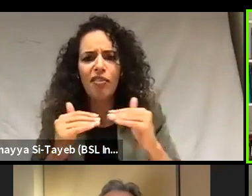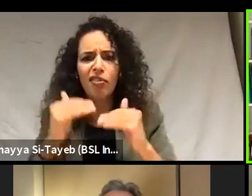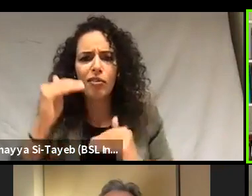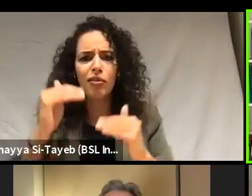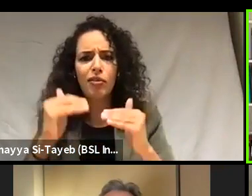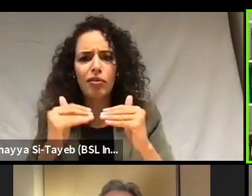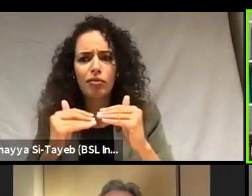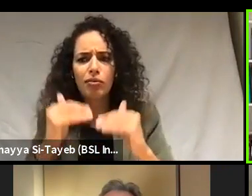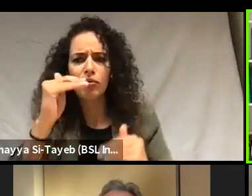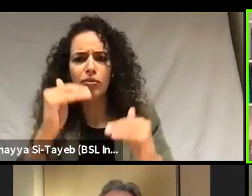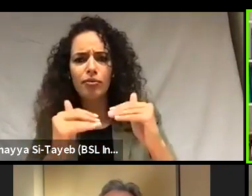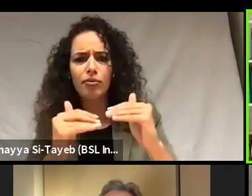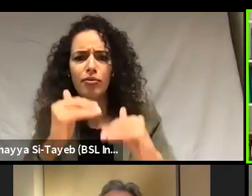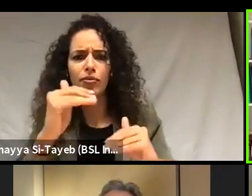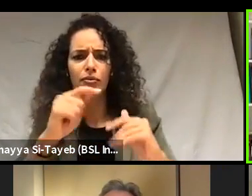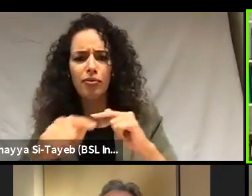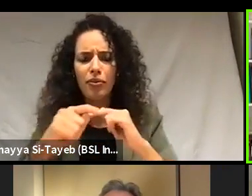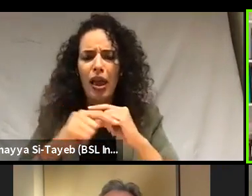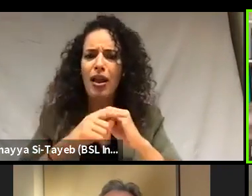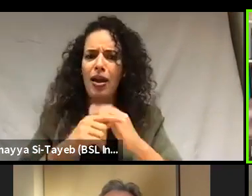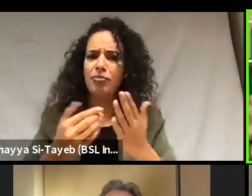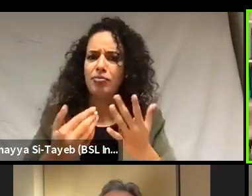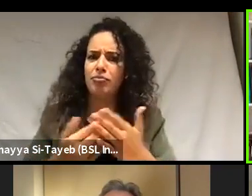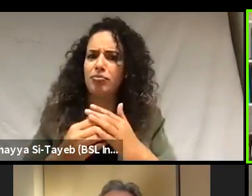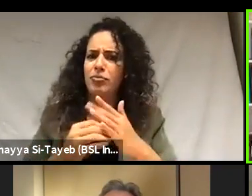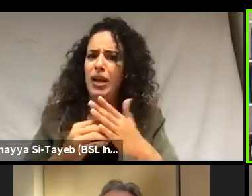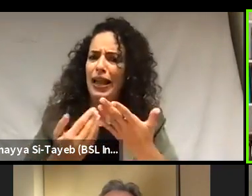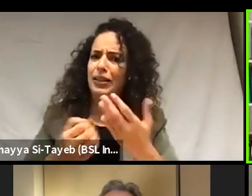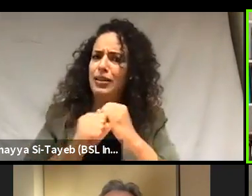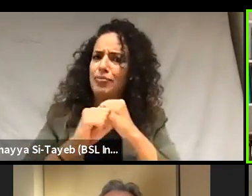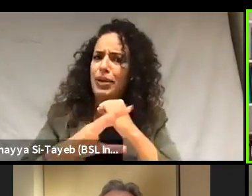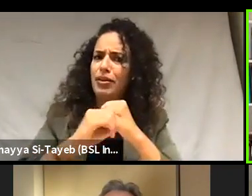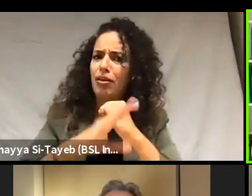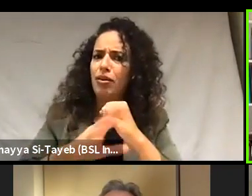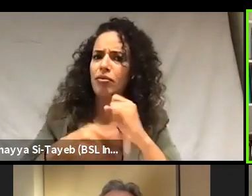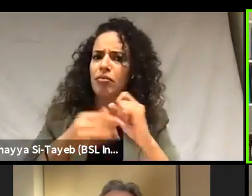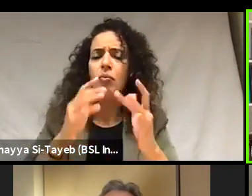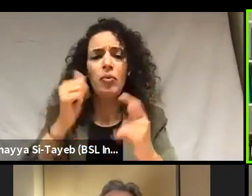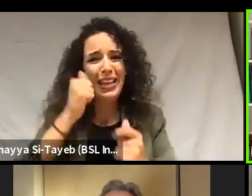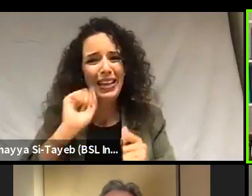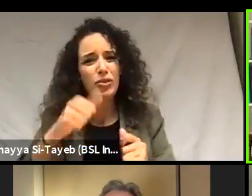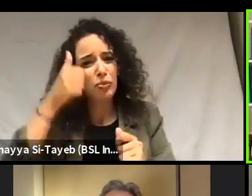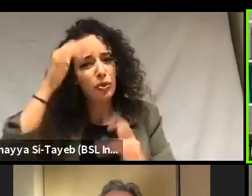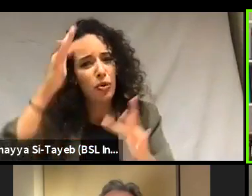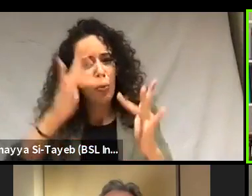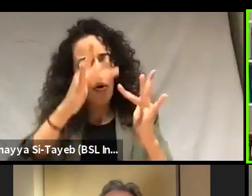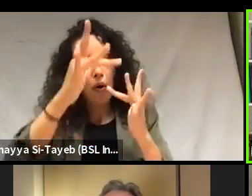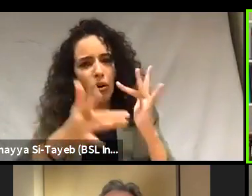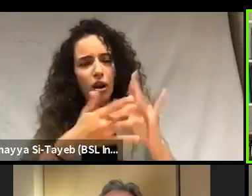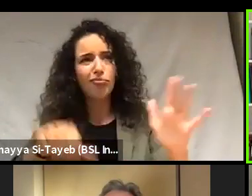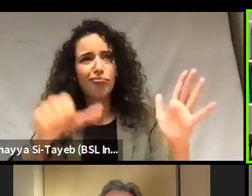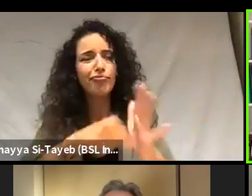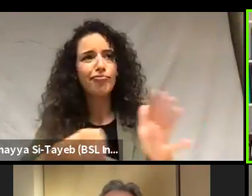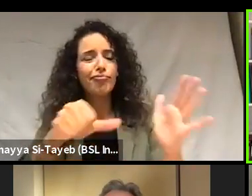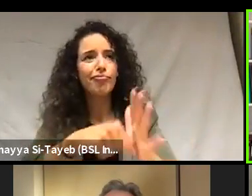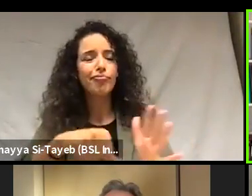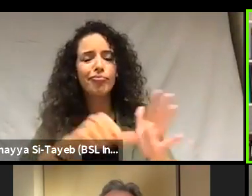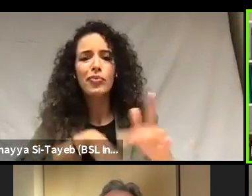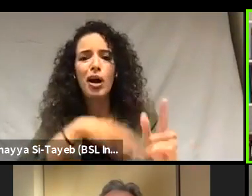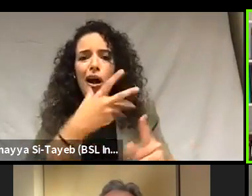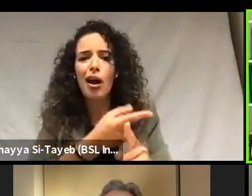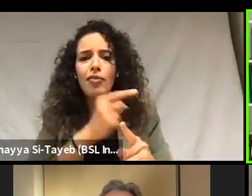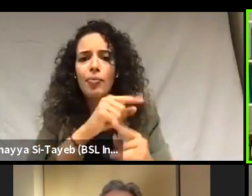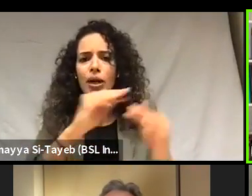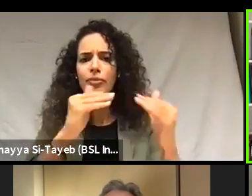exist within mainstream media, yes, it's acknowledged that online is far more problematic, but these inconsistencies do